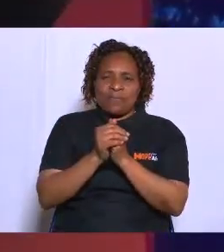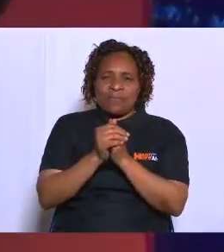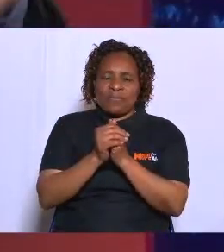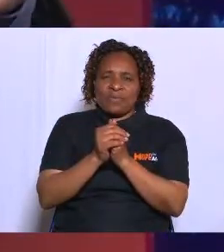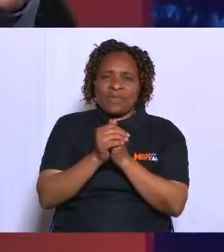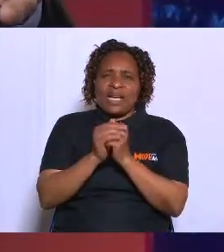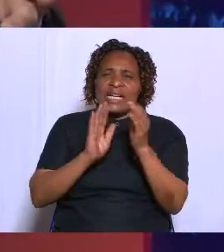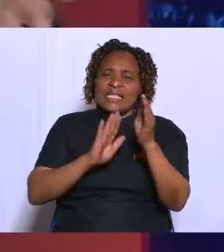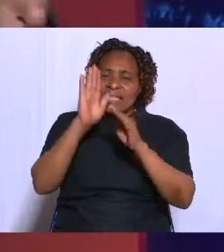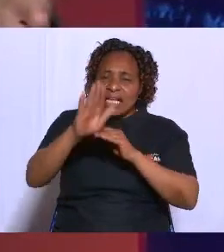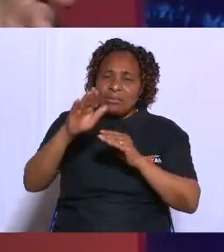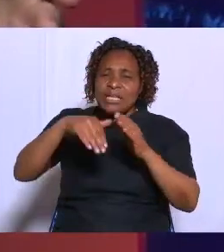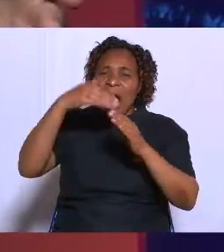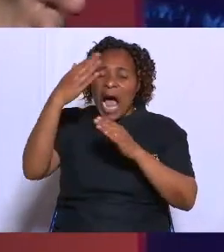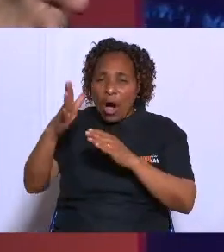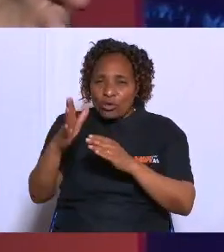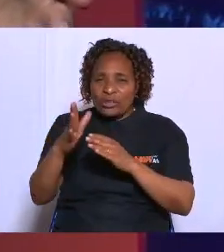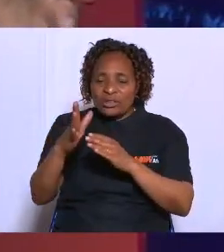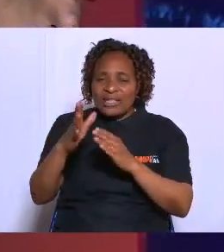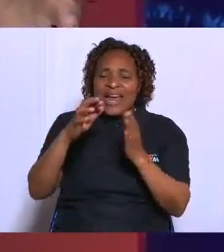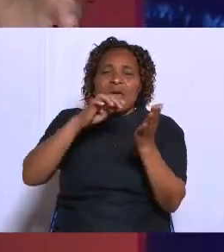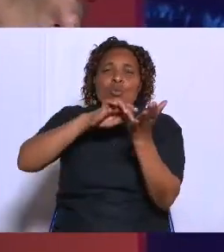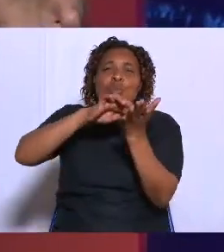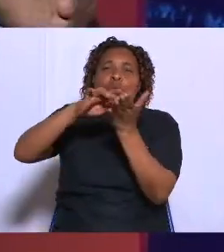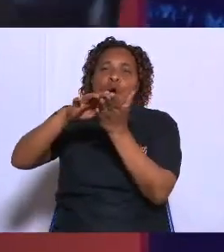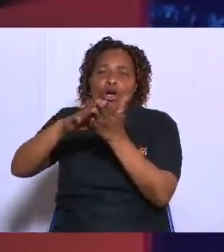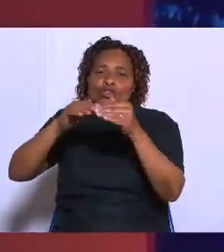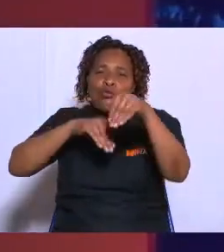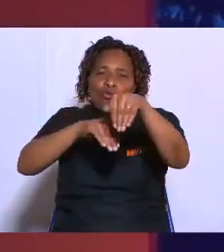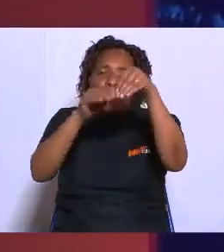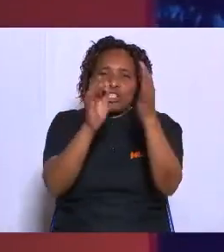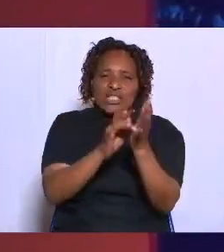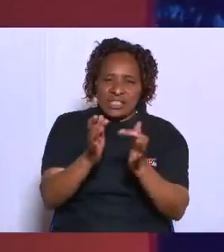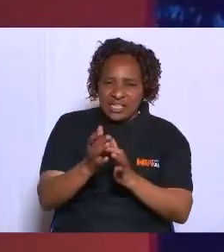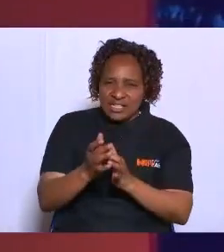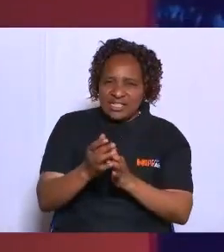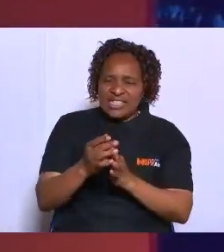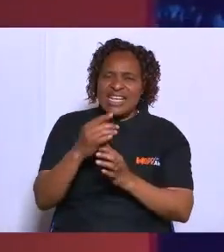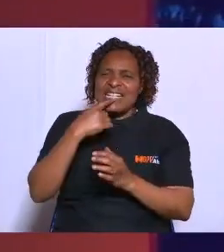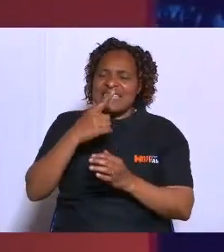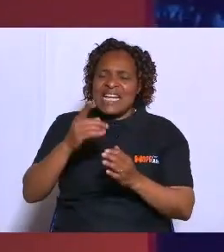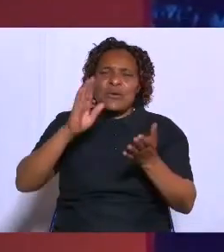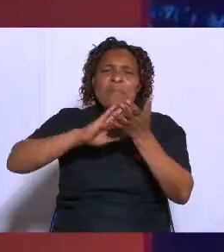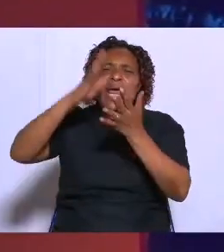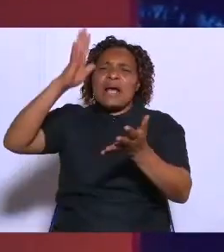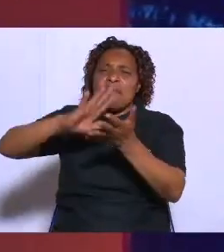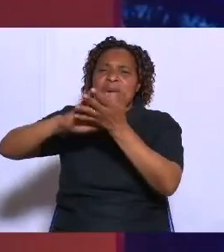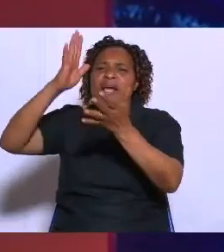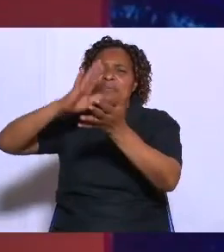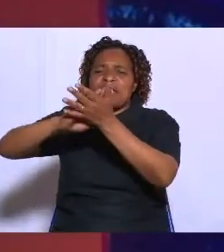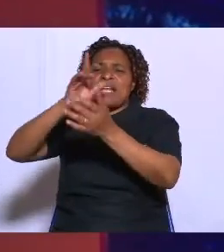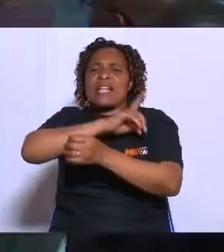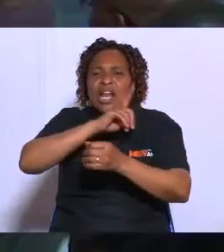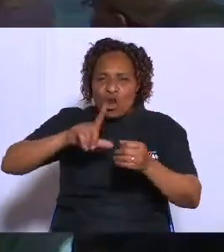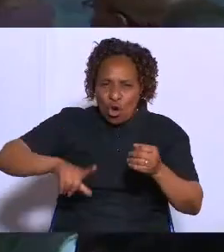stepped out to follow Jesus Christ can you say praise the Lord